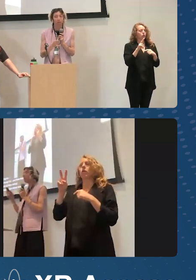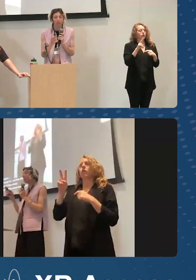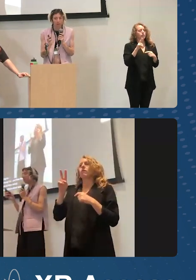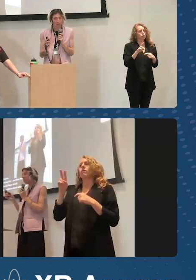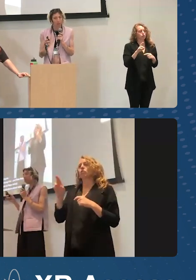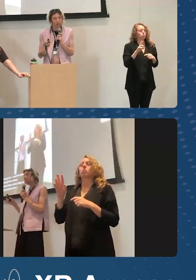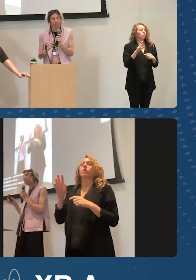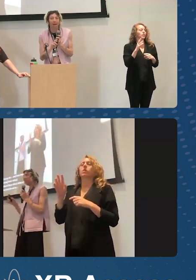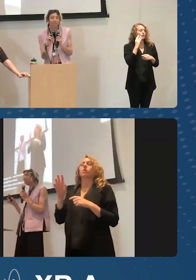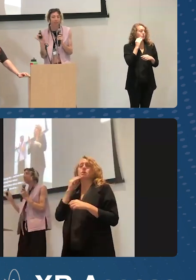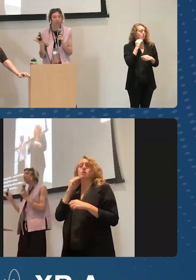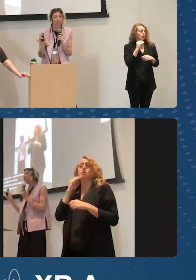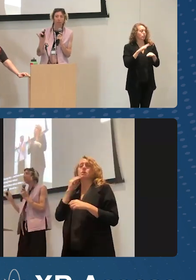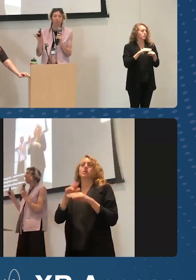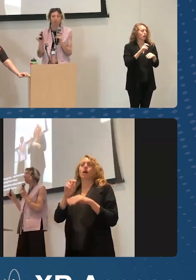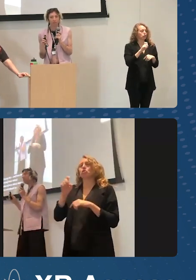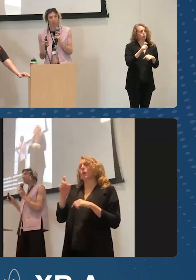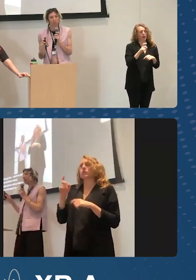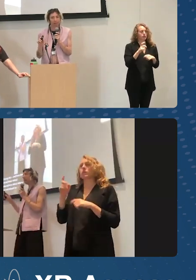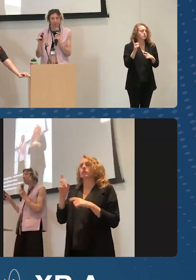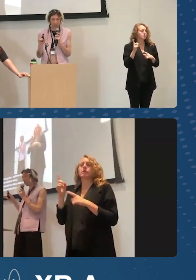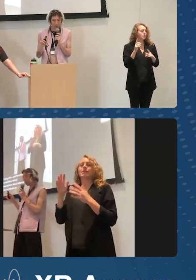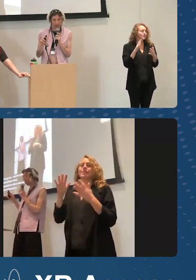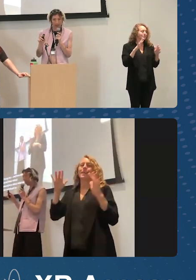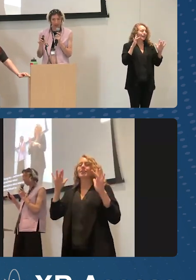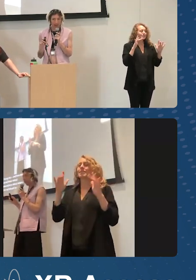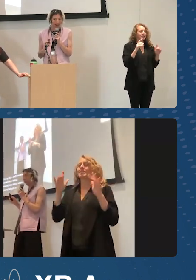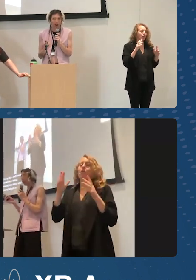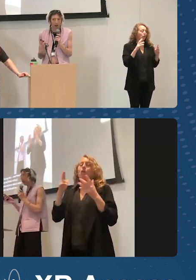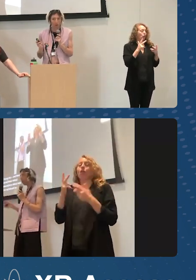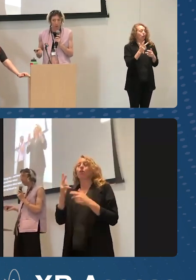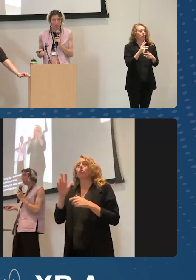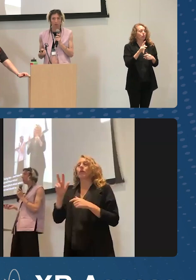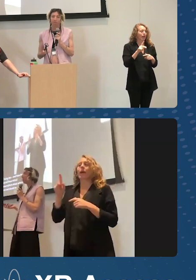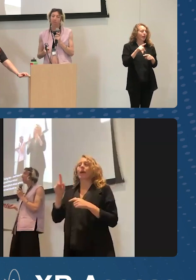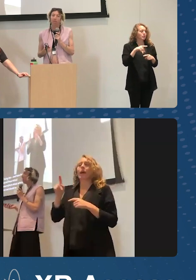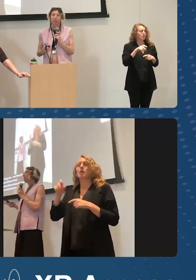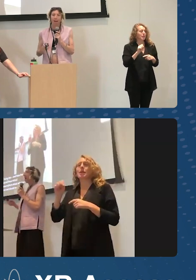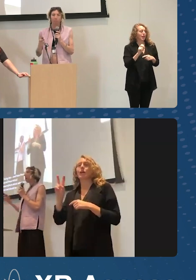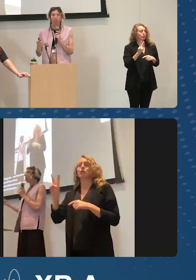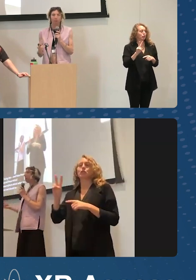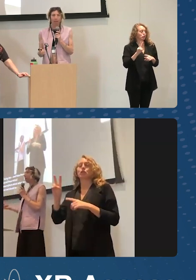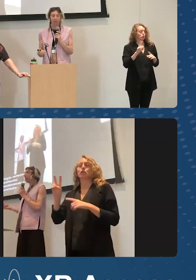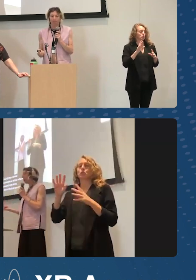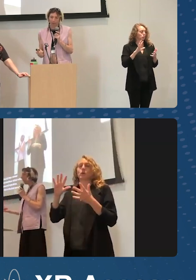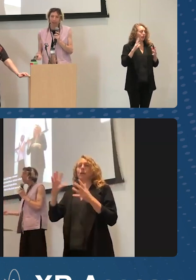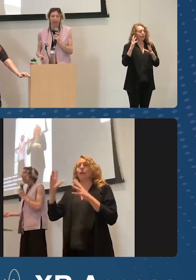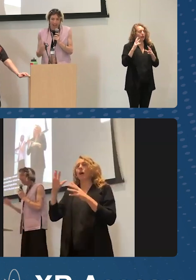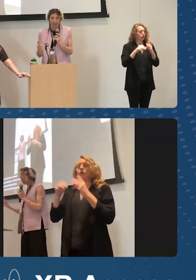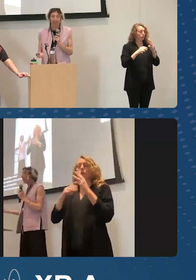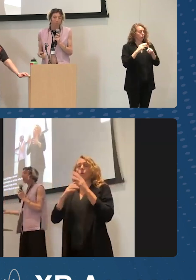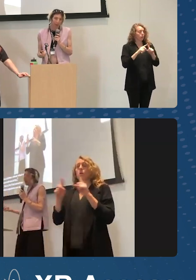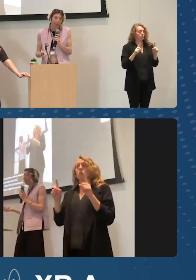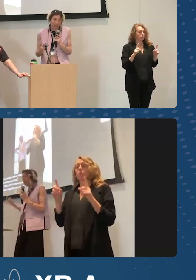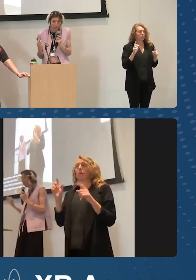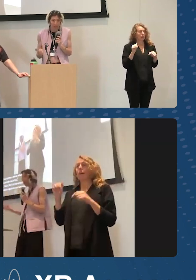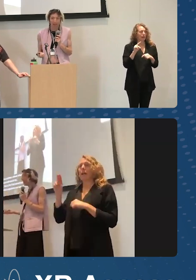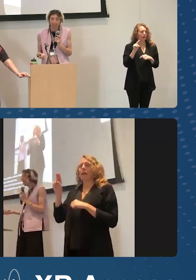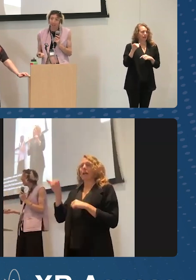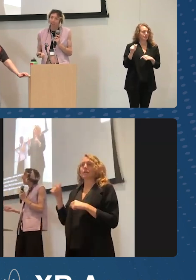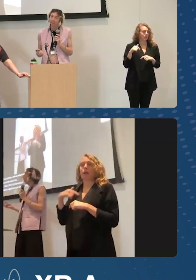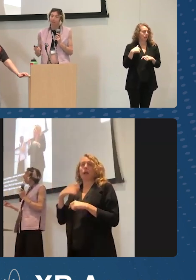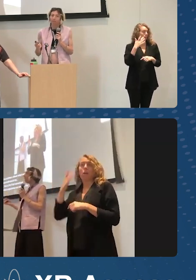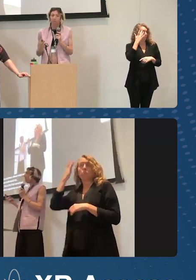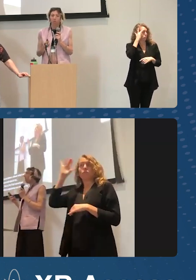City. Usually these are kind of dazzling, three-dimensional PS2 aesthetic, chaotic worlds. Mm-hmm. And we really, Andy had this